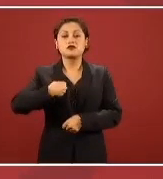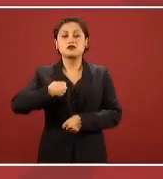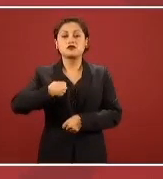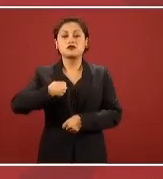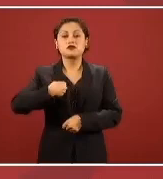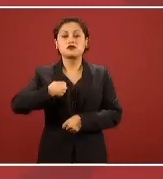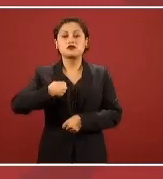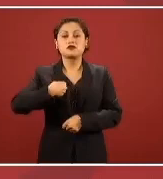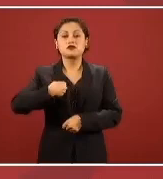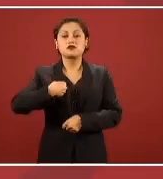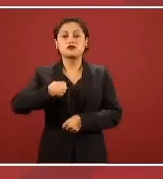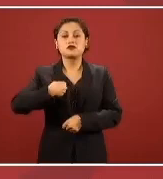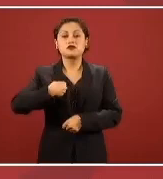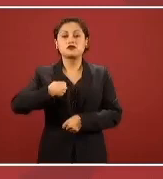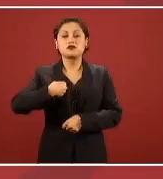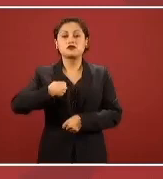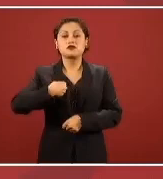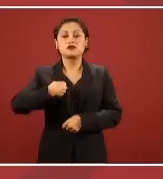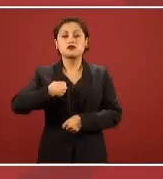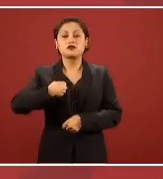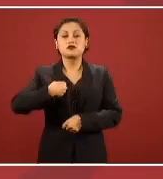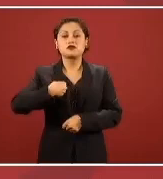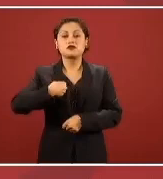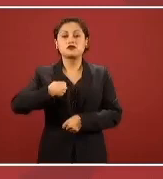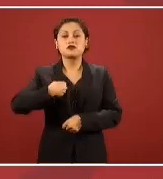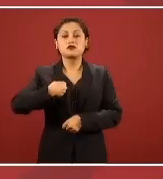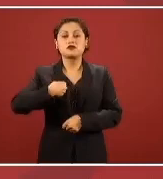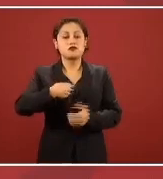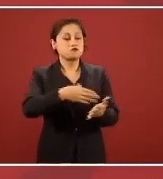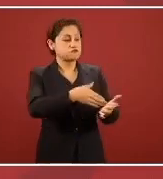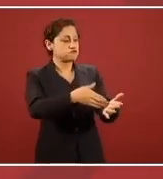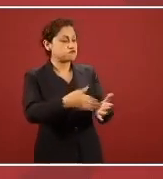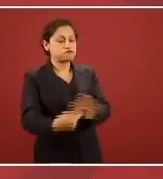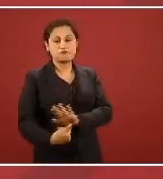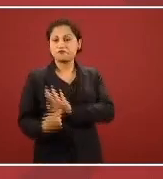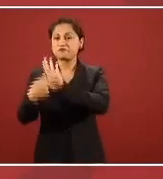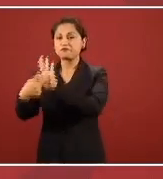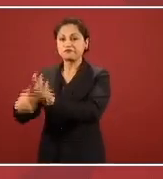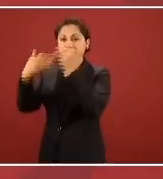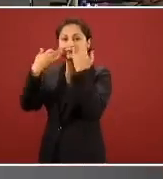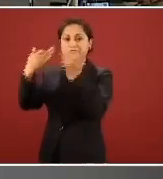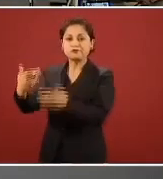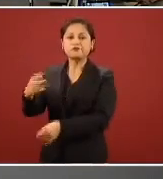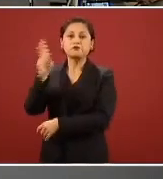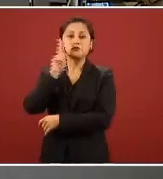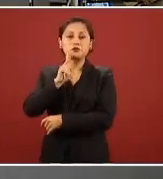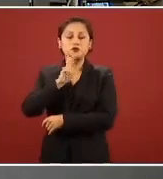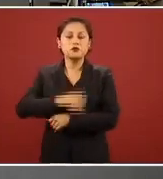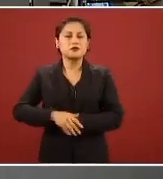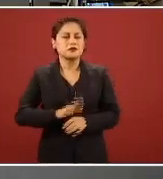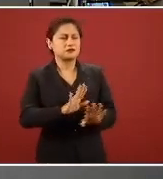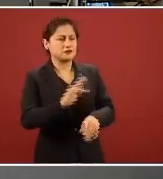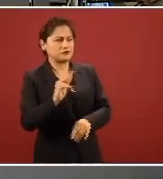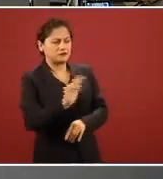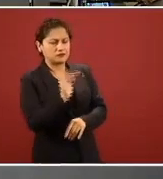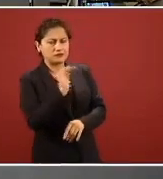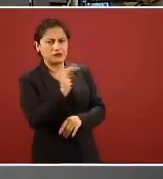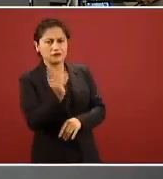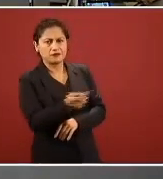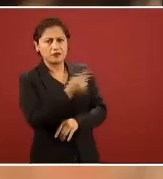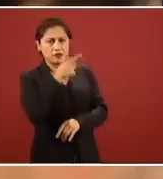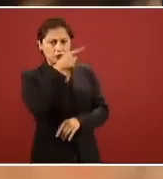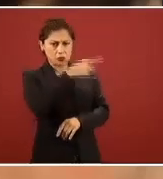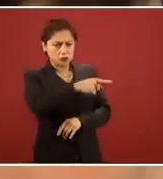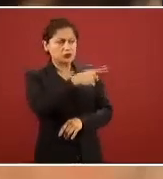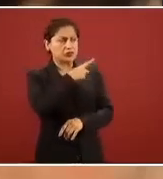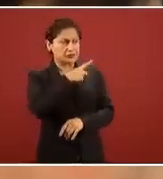I show my supporting documents and evidence. Usted tiene la responsabilidad de tener a los hombres más honestos y